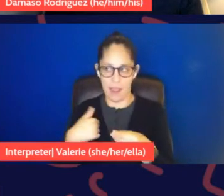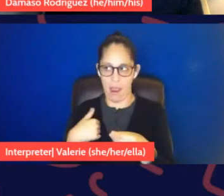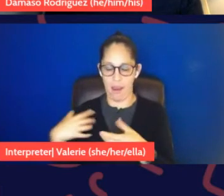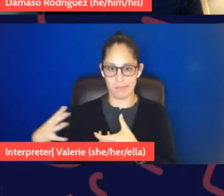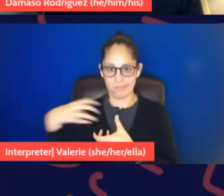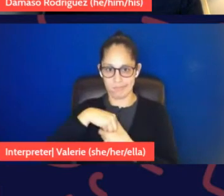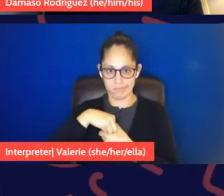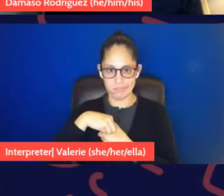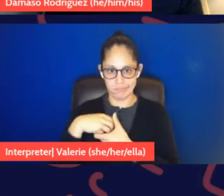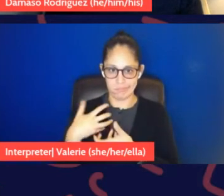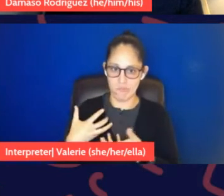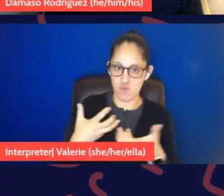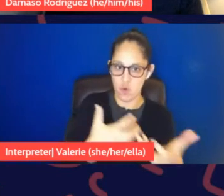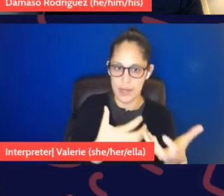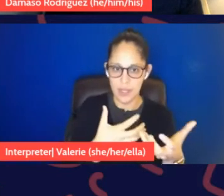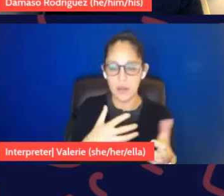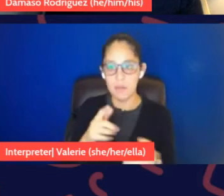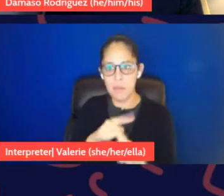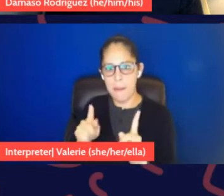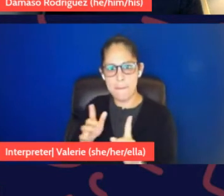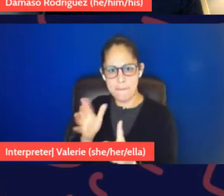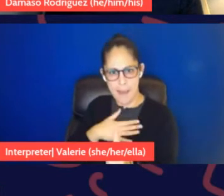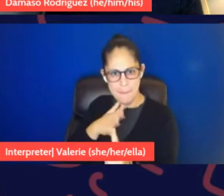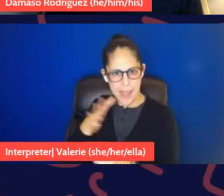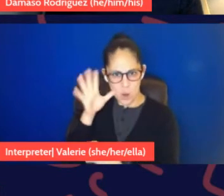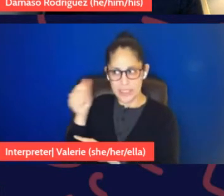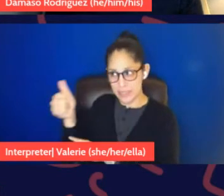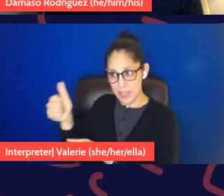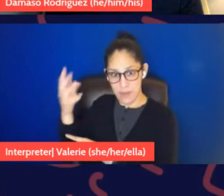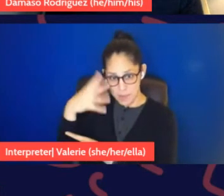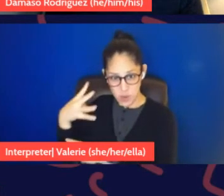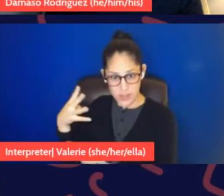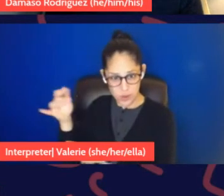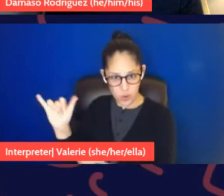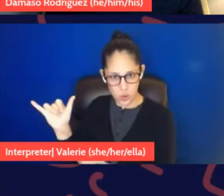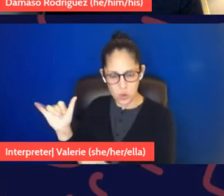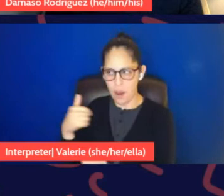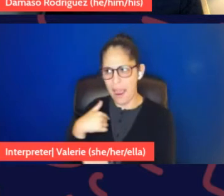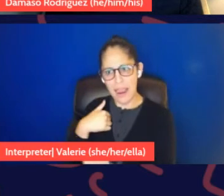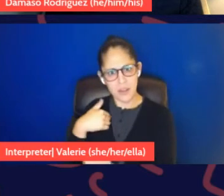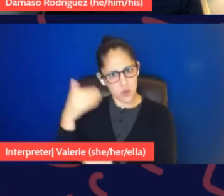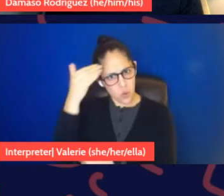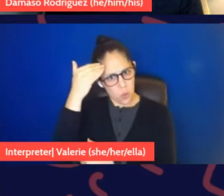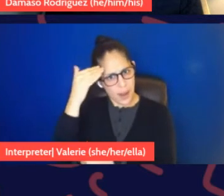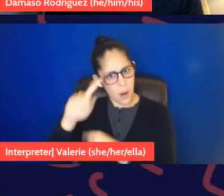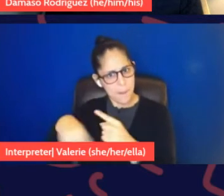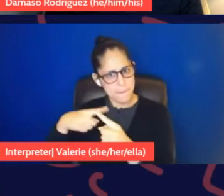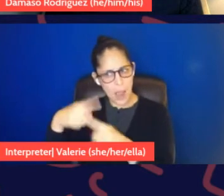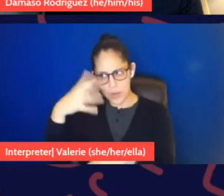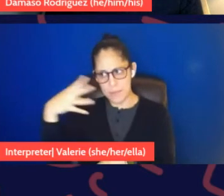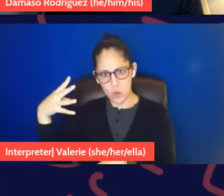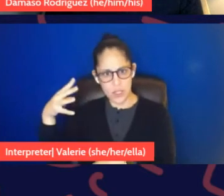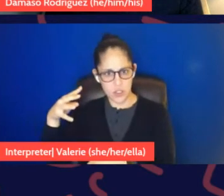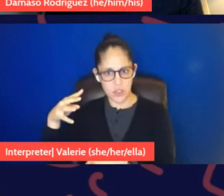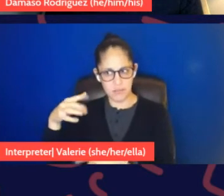were immigrants and they always, I mean, I was aware of immigration since I was born.